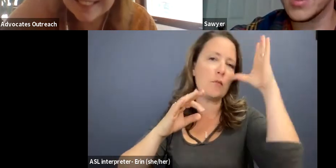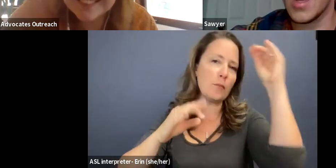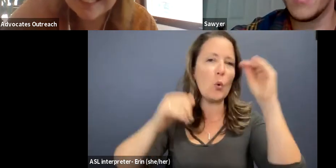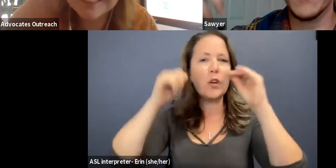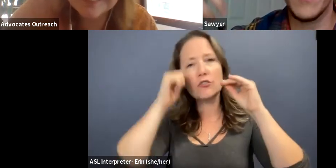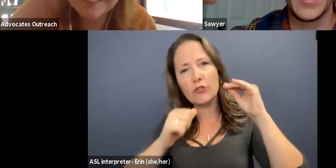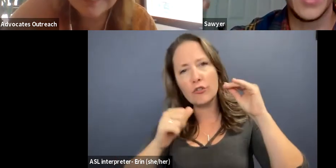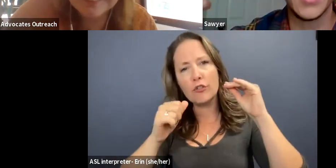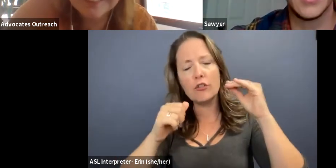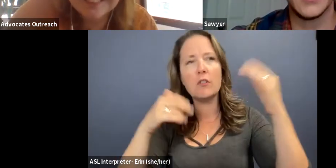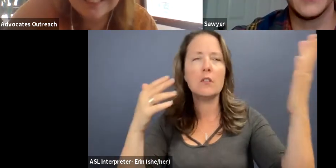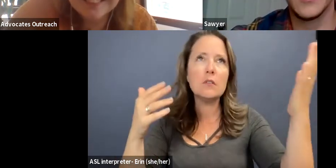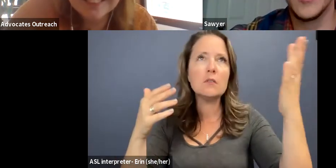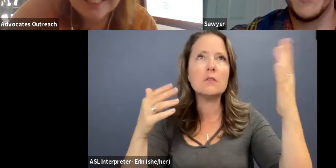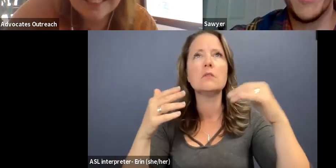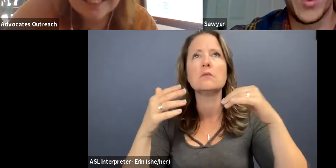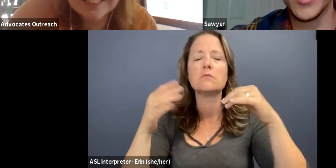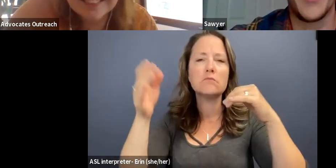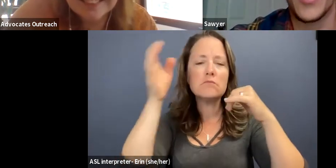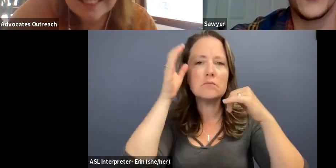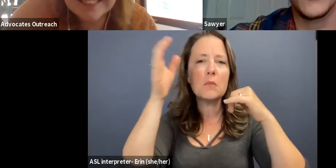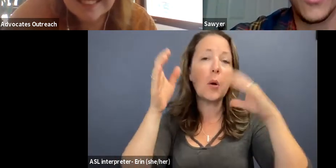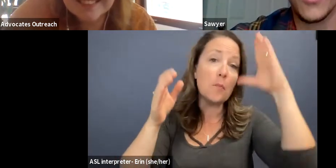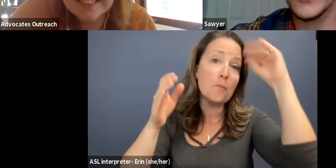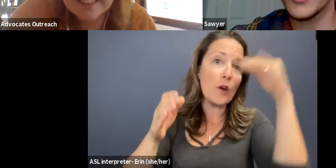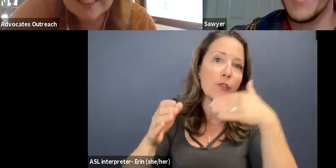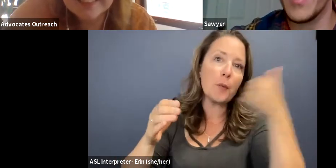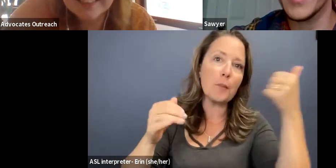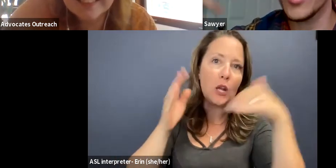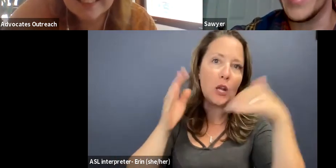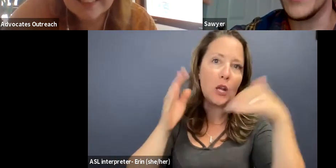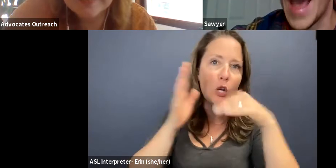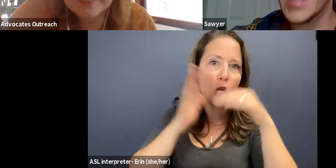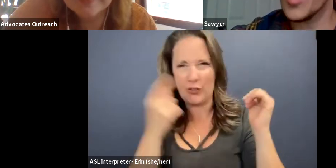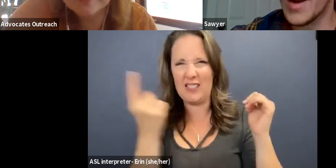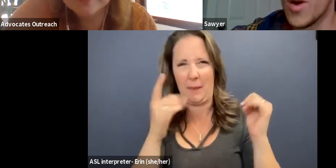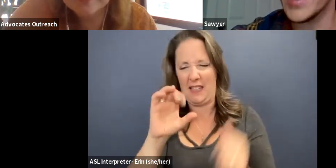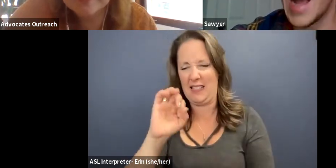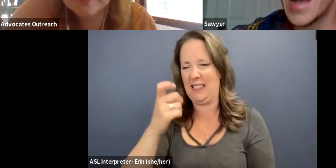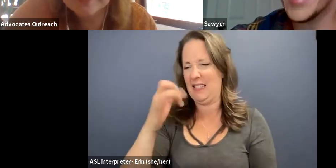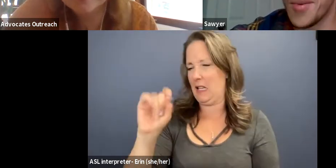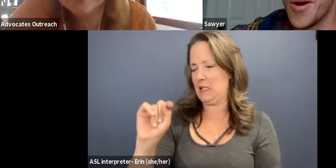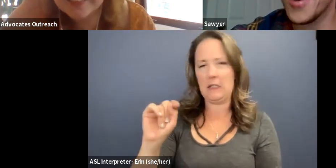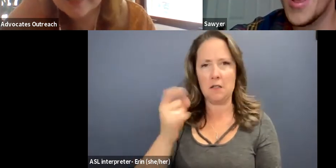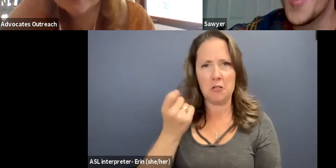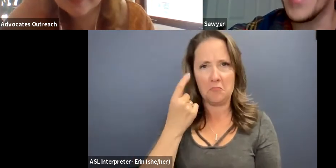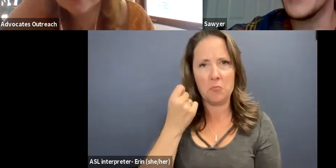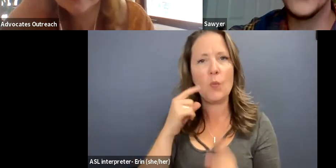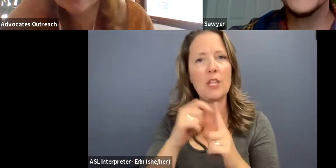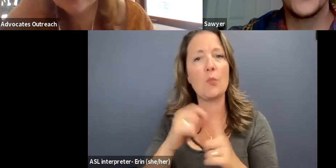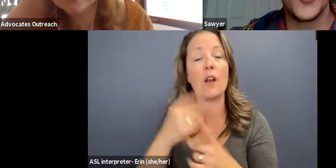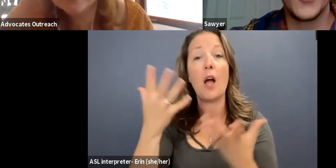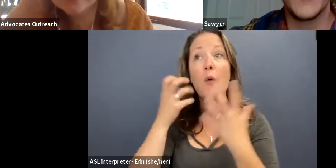But then 2 days later, they did sit me down and we had a whole conversation where they